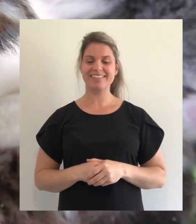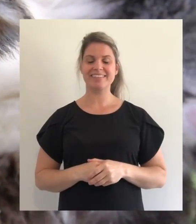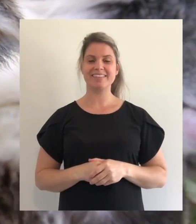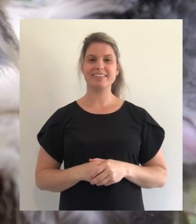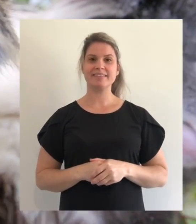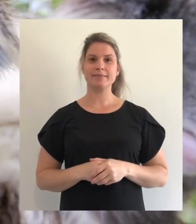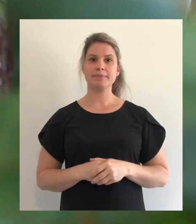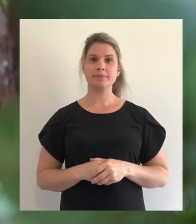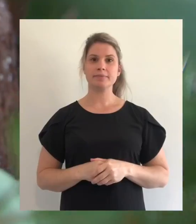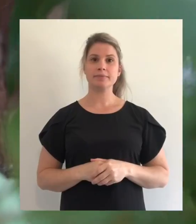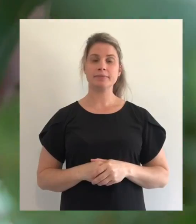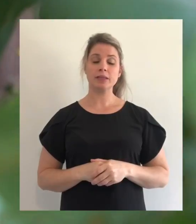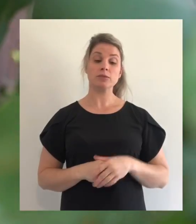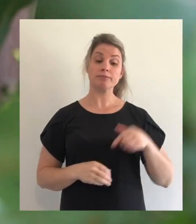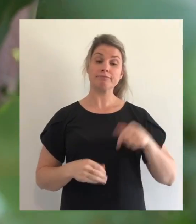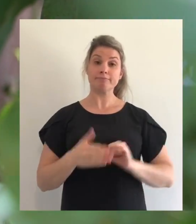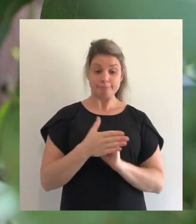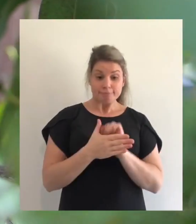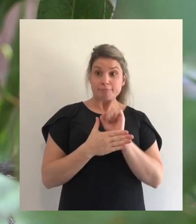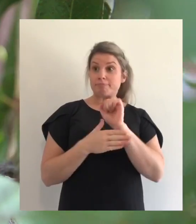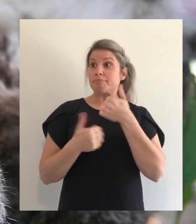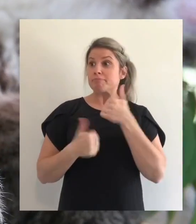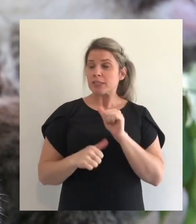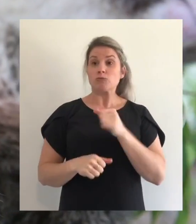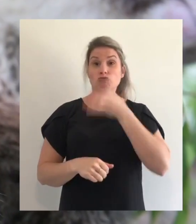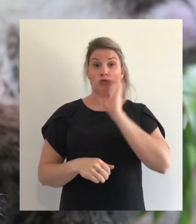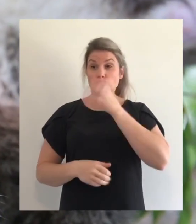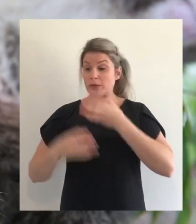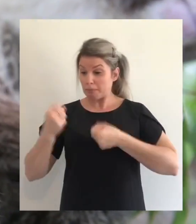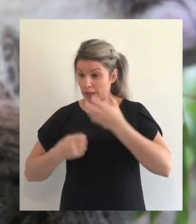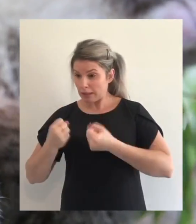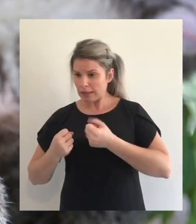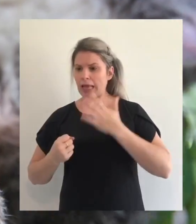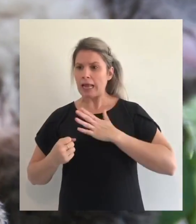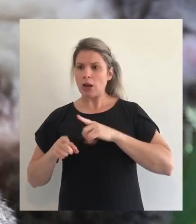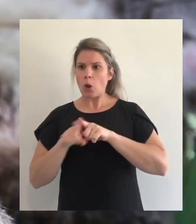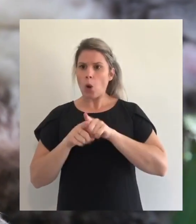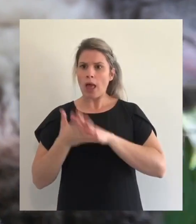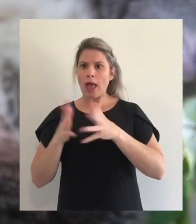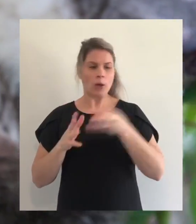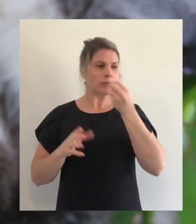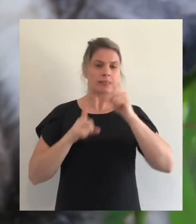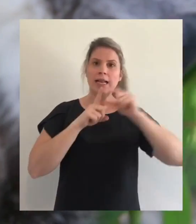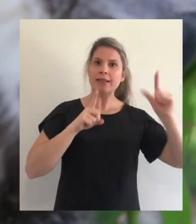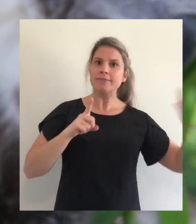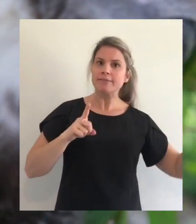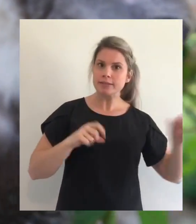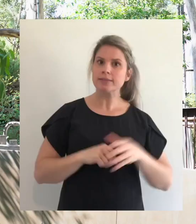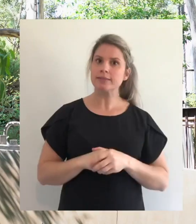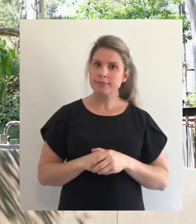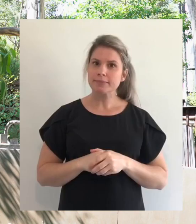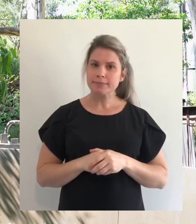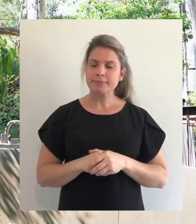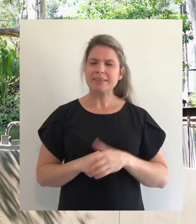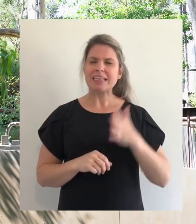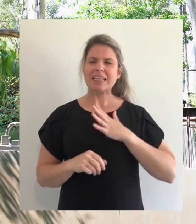Joey then needs to go from drinking nothing but its mother's milk for the first few months of its life, to eating nothing but these eucalyptus leaves for the rest of its life. So